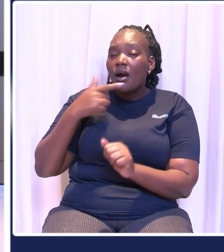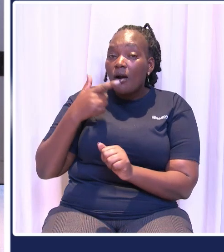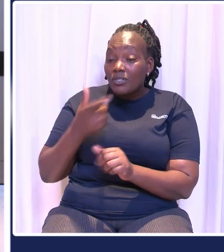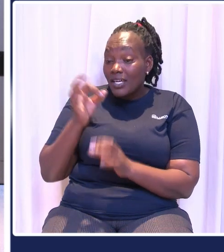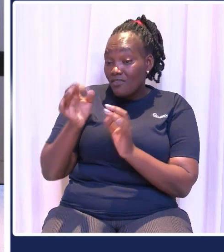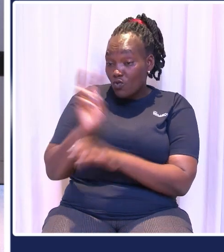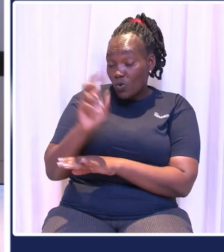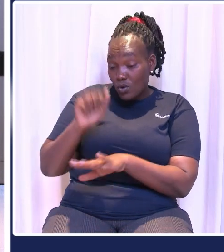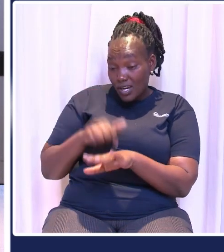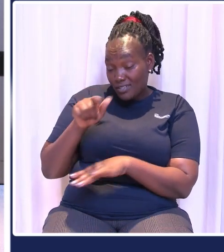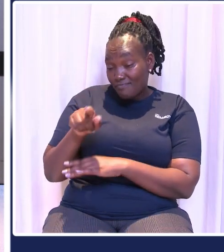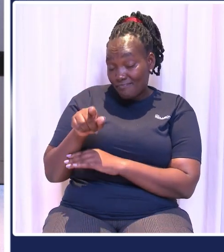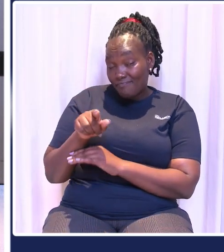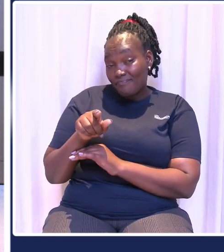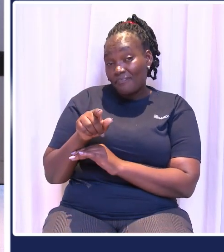look at